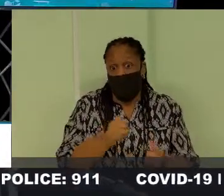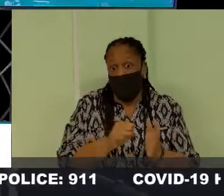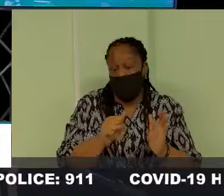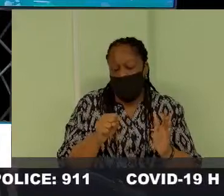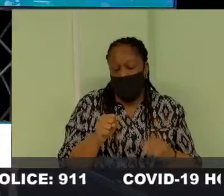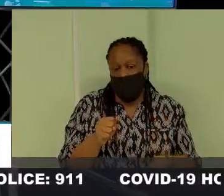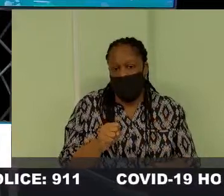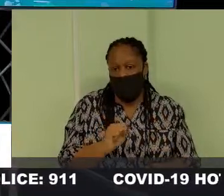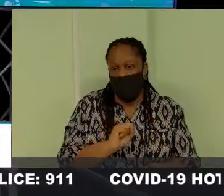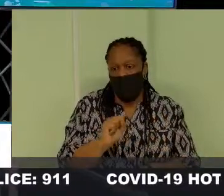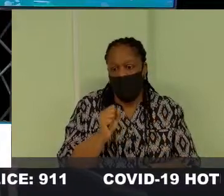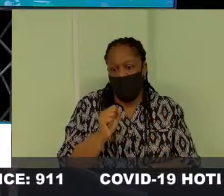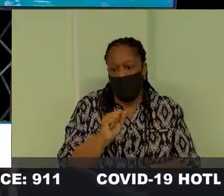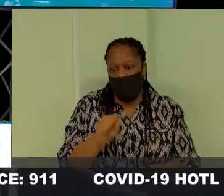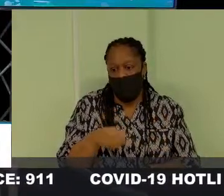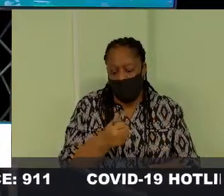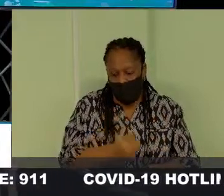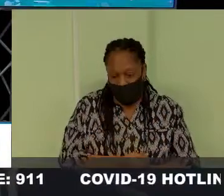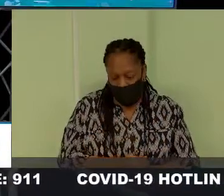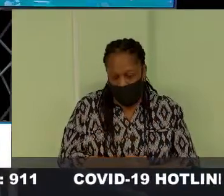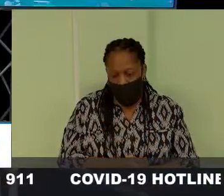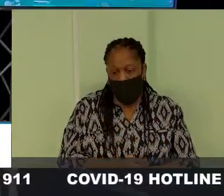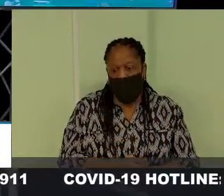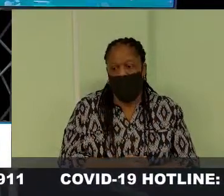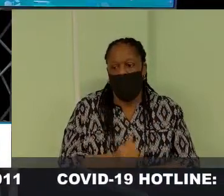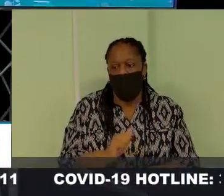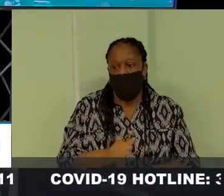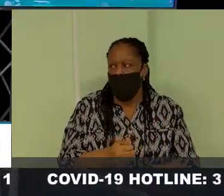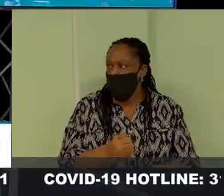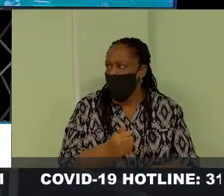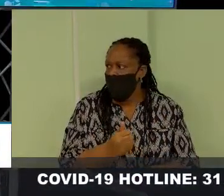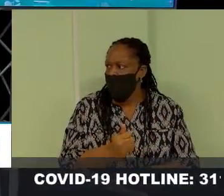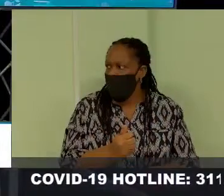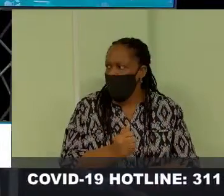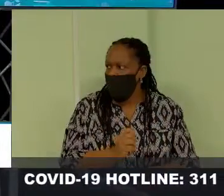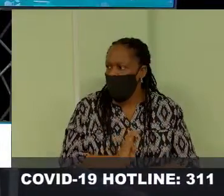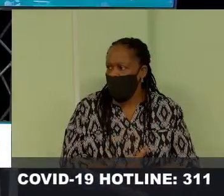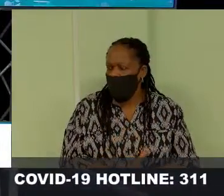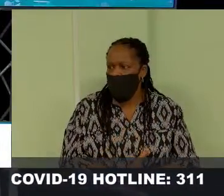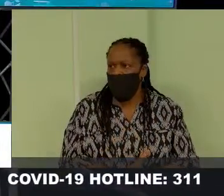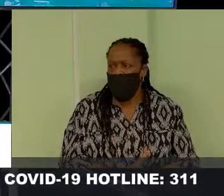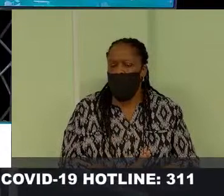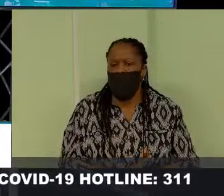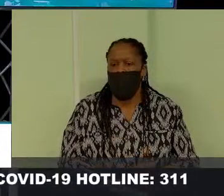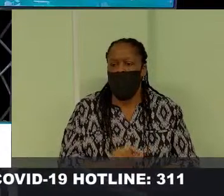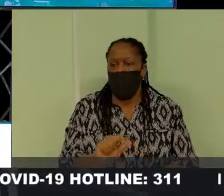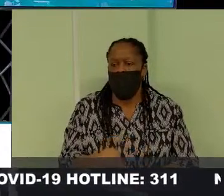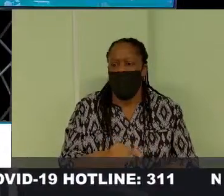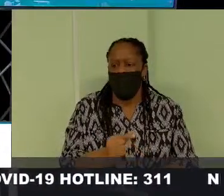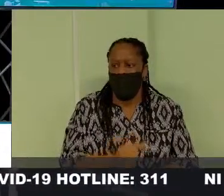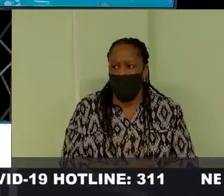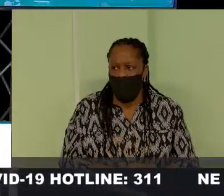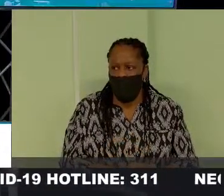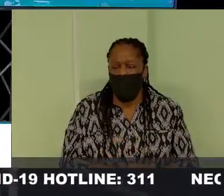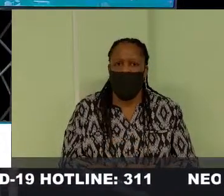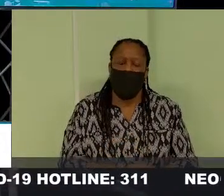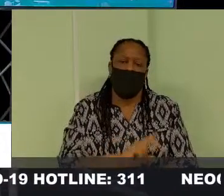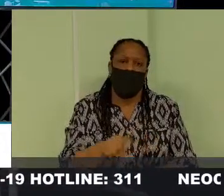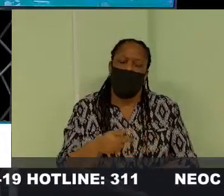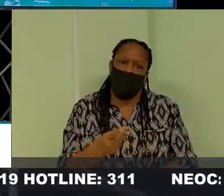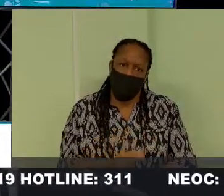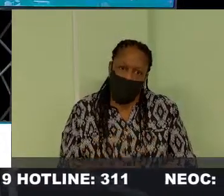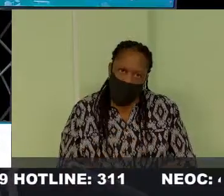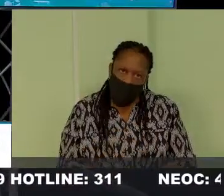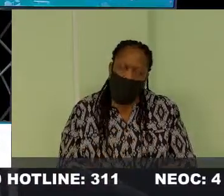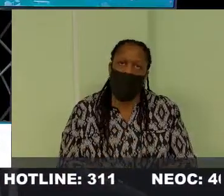Okay, two things. I think that the CMO explained that countries other than us, we characterize them into two